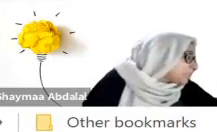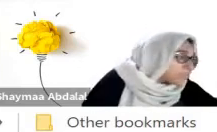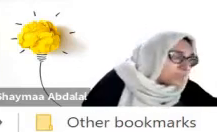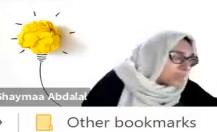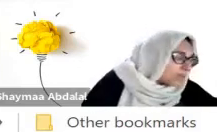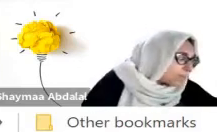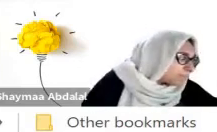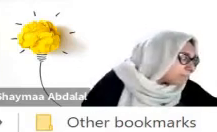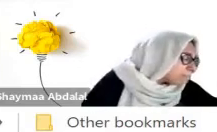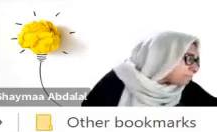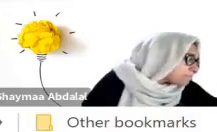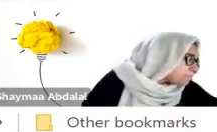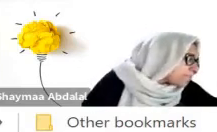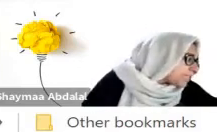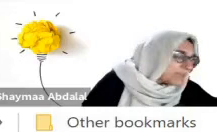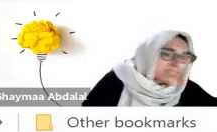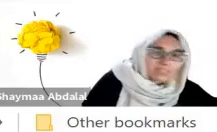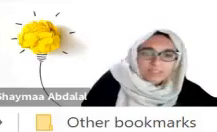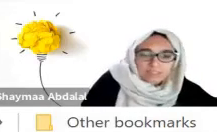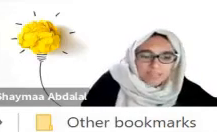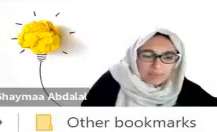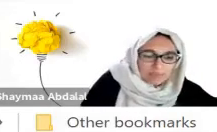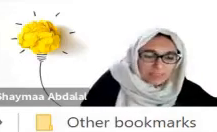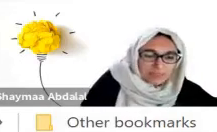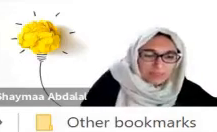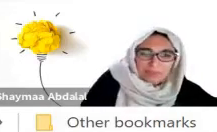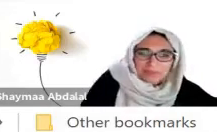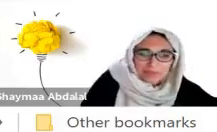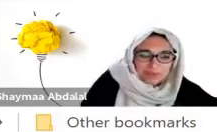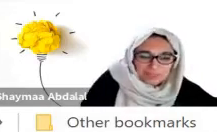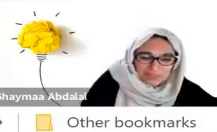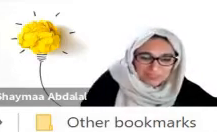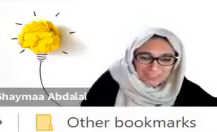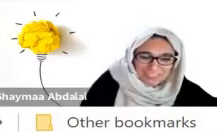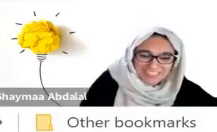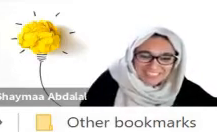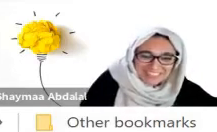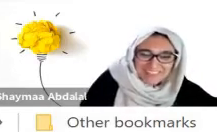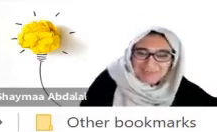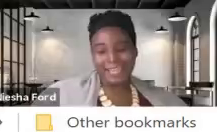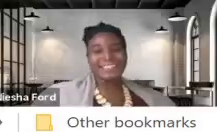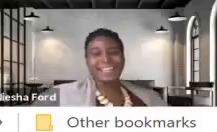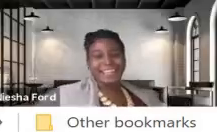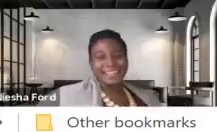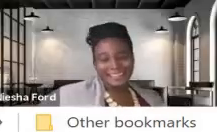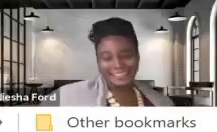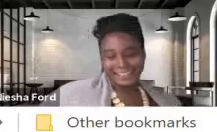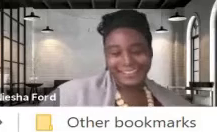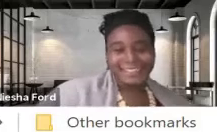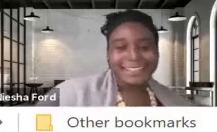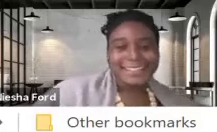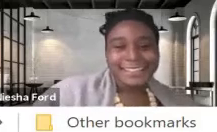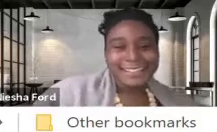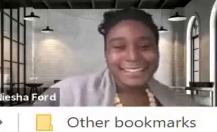we kind of design a space. I'm trying to get to my Miro board, so sorry.